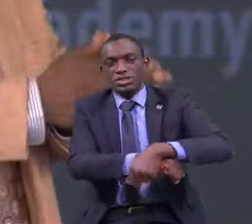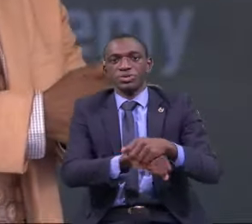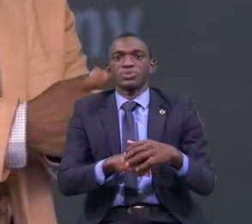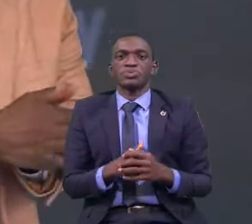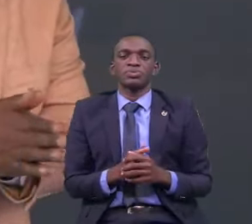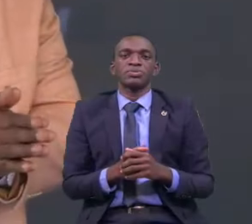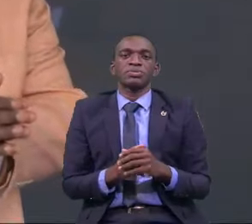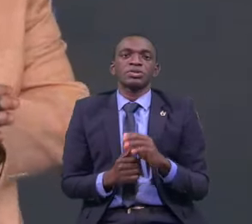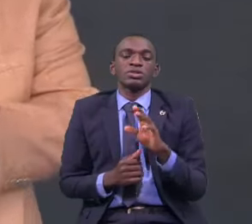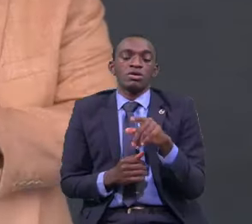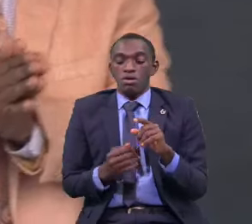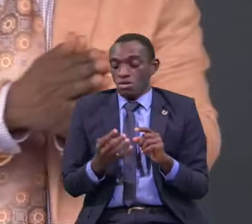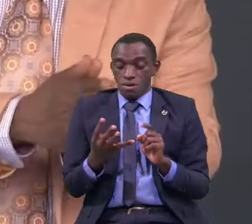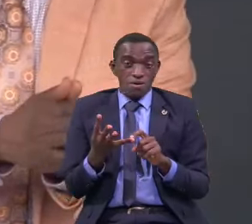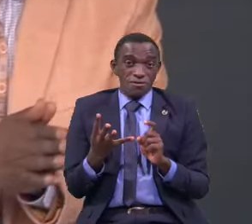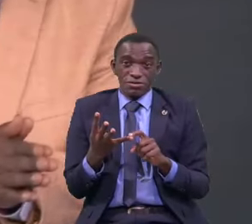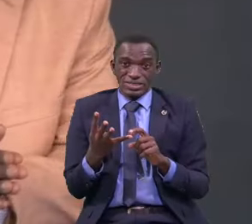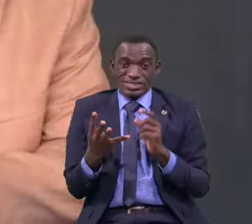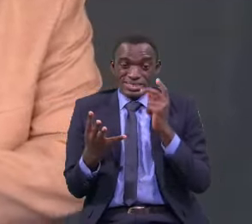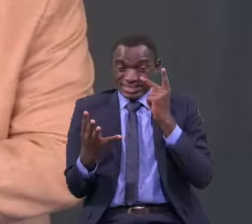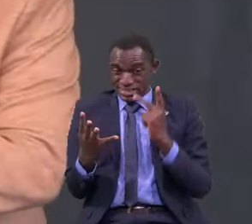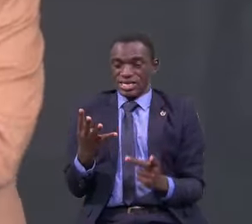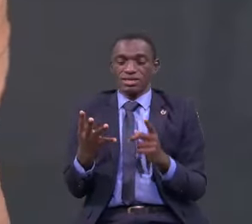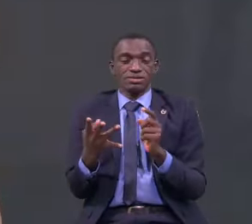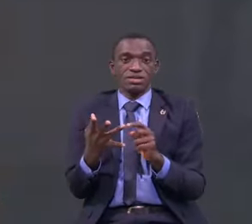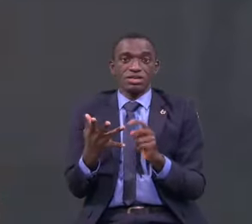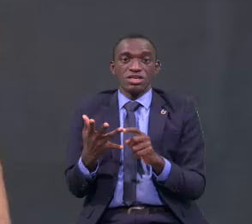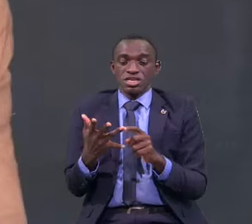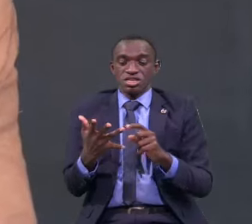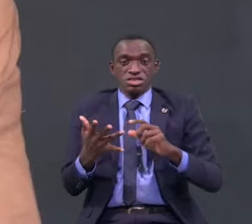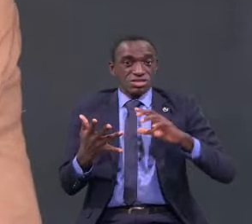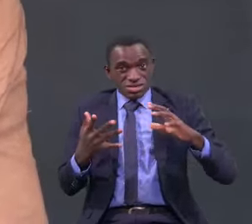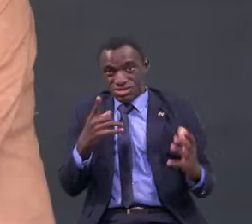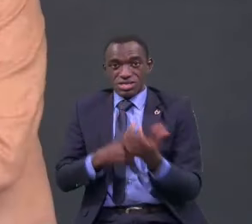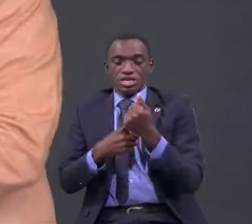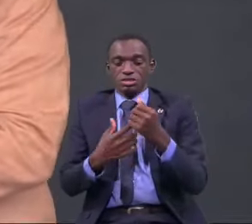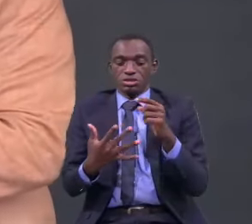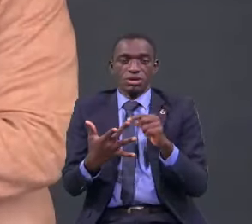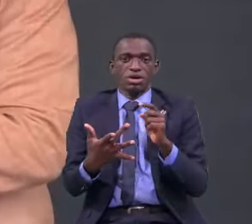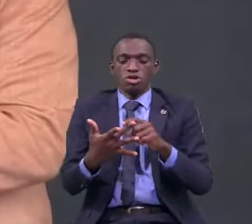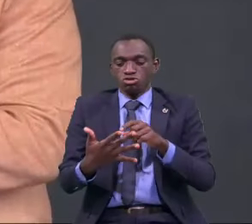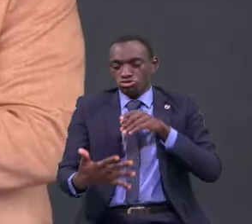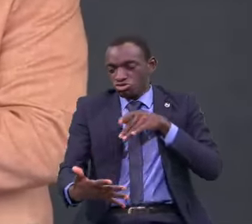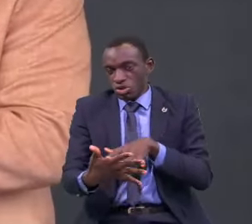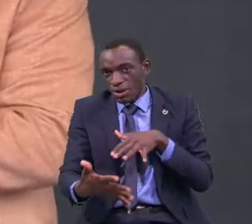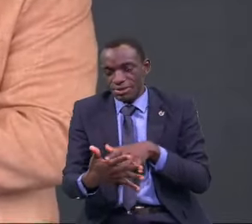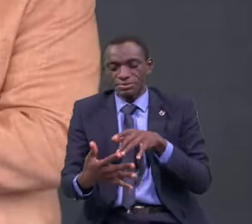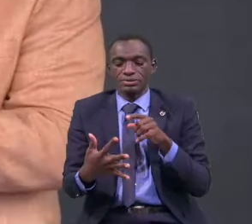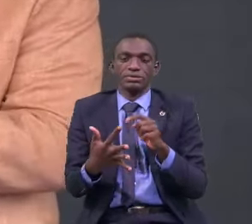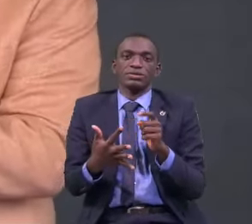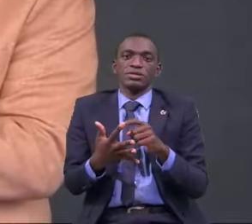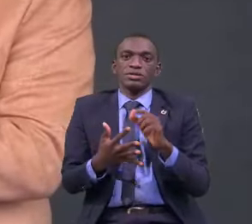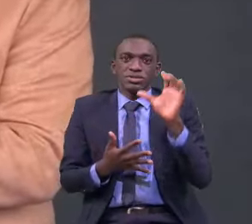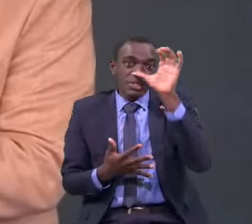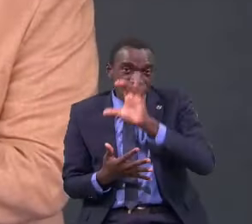You see, you seize, you study, you search,